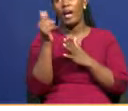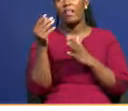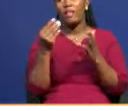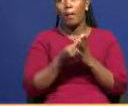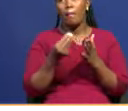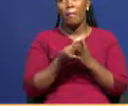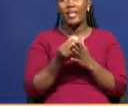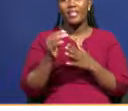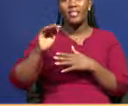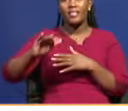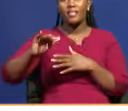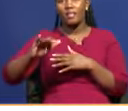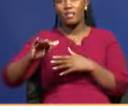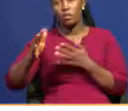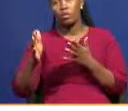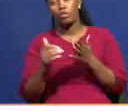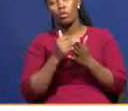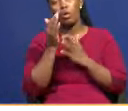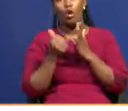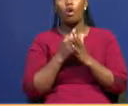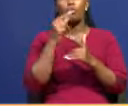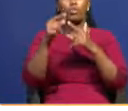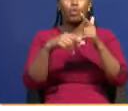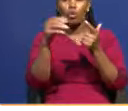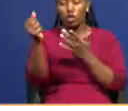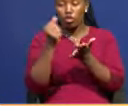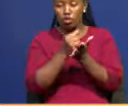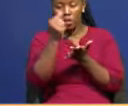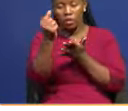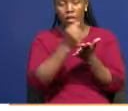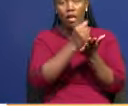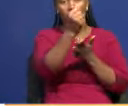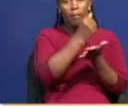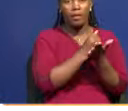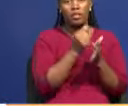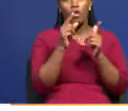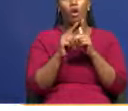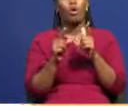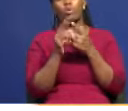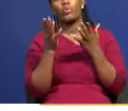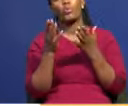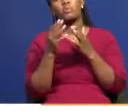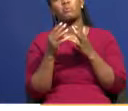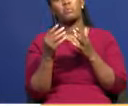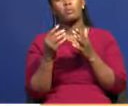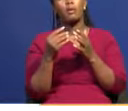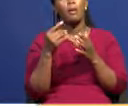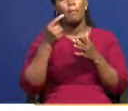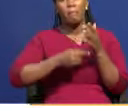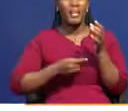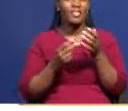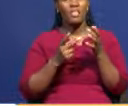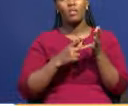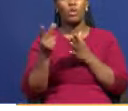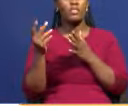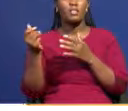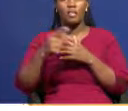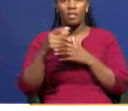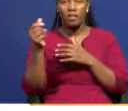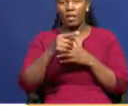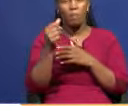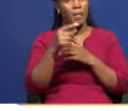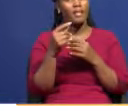is we keep on employing still, and then the wage bill is going up. Mm-hmm. So when we keep on doing this and